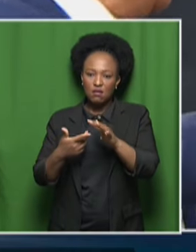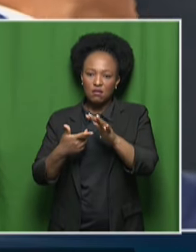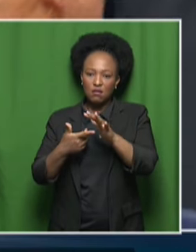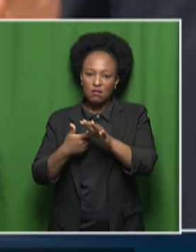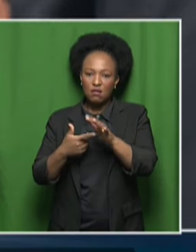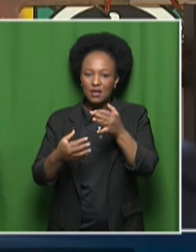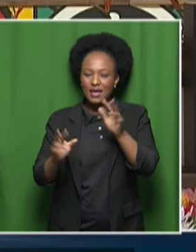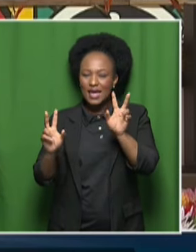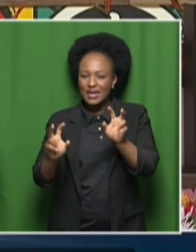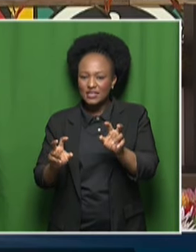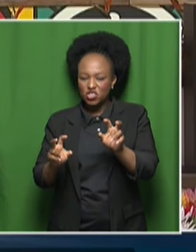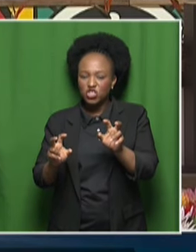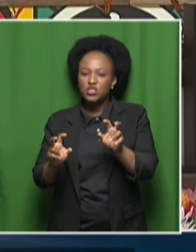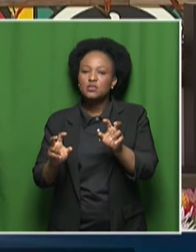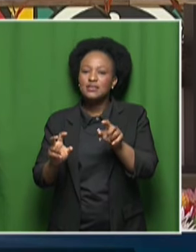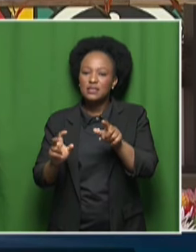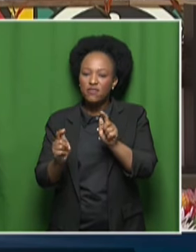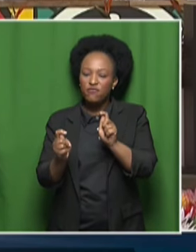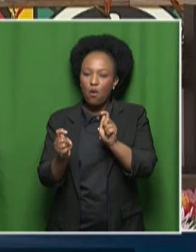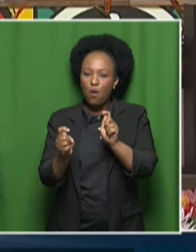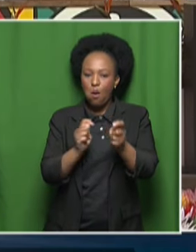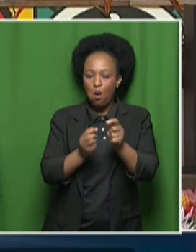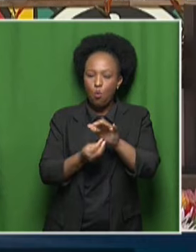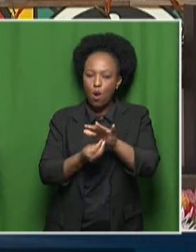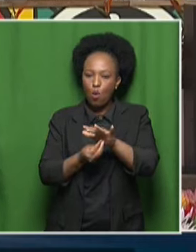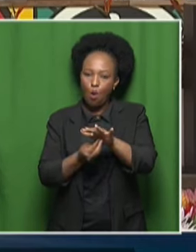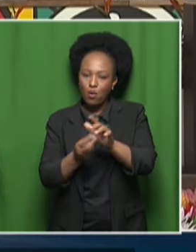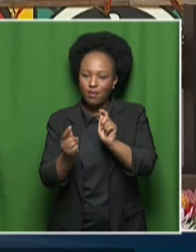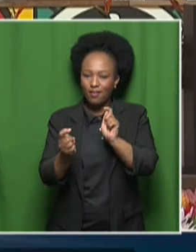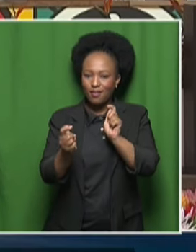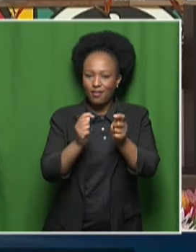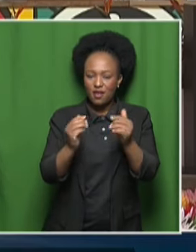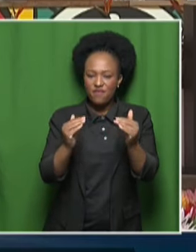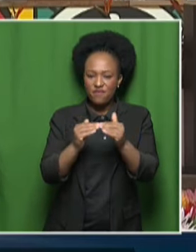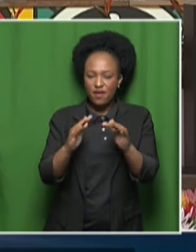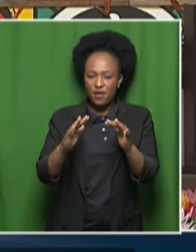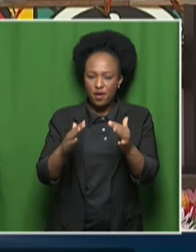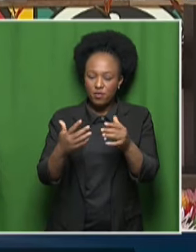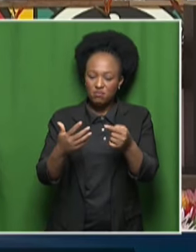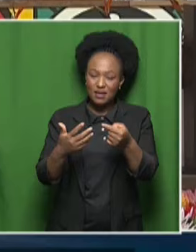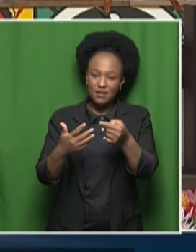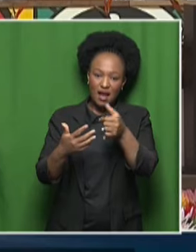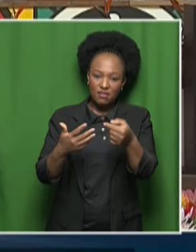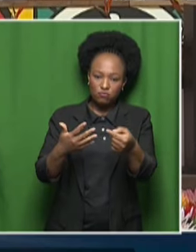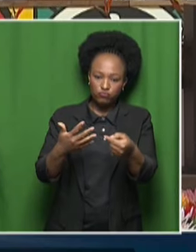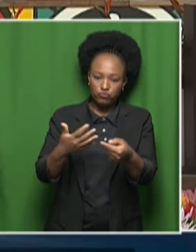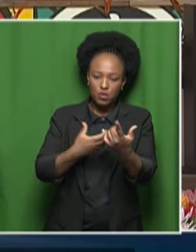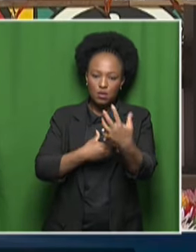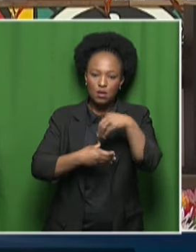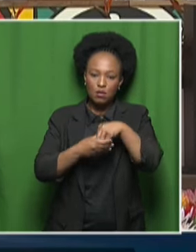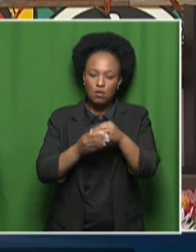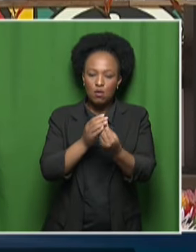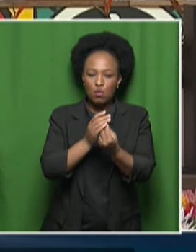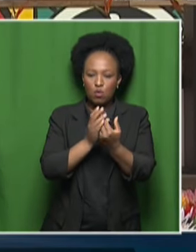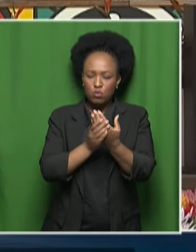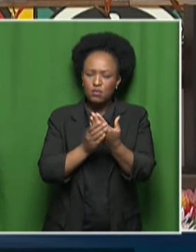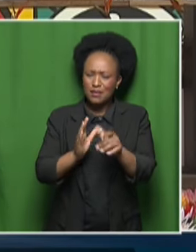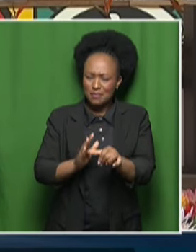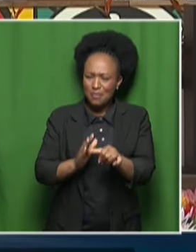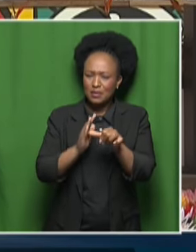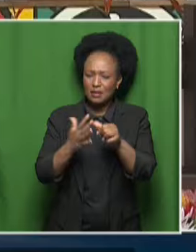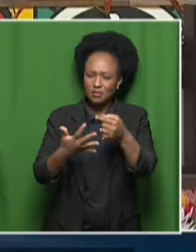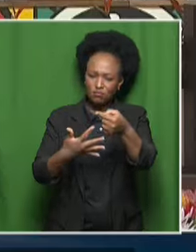energy transitions, harnessing critical minerals, and inclusive growth. Those are very important elements, and I think there was also a